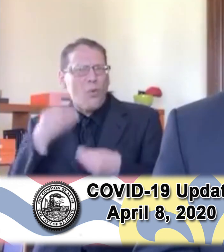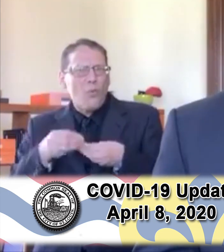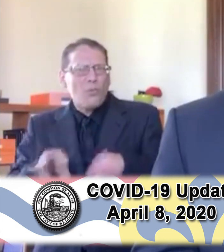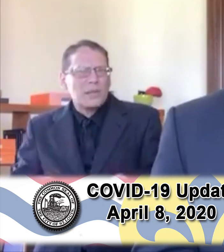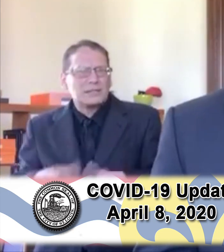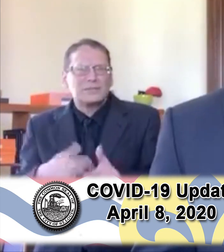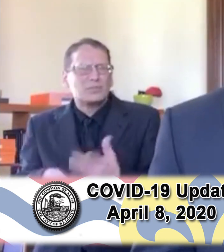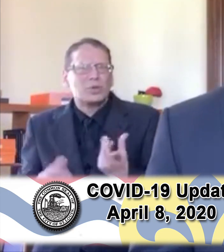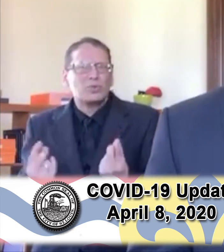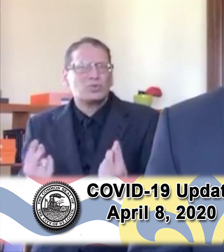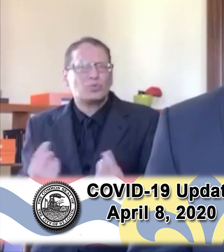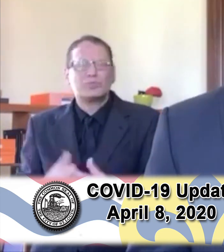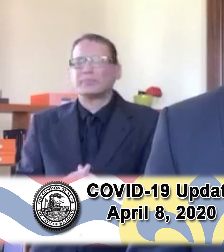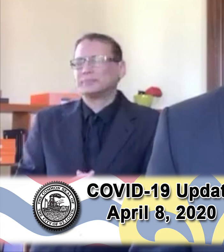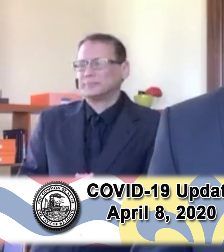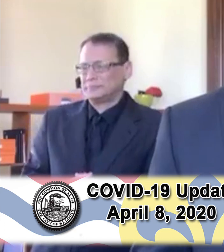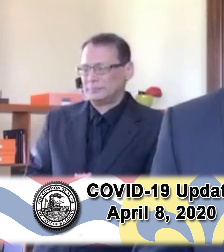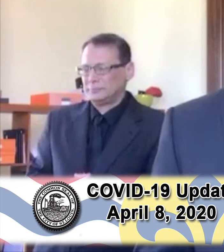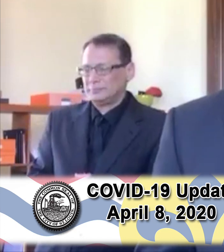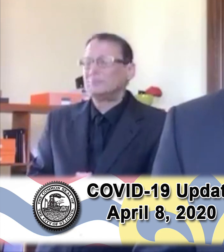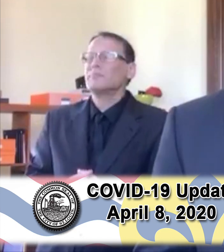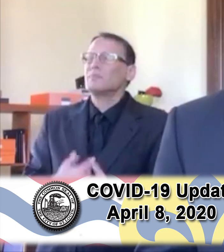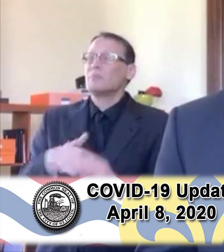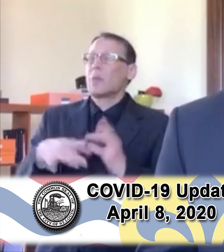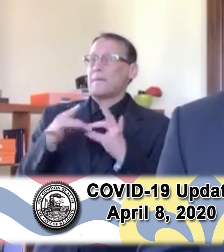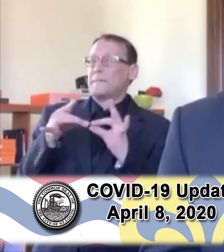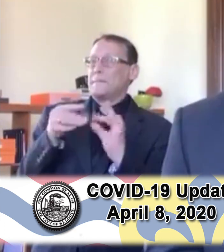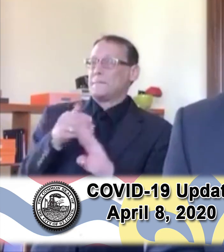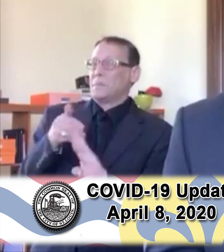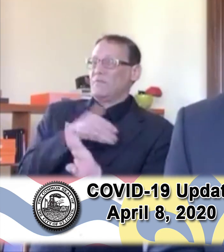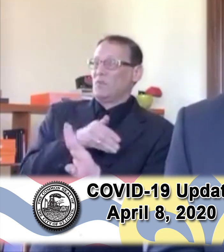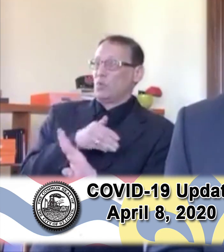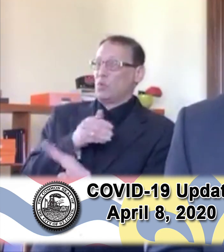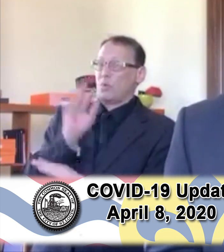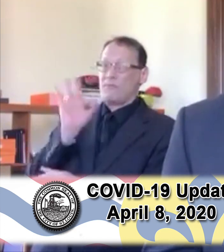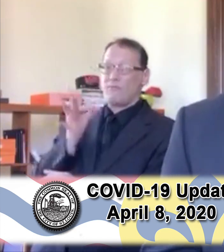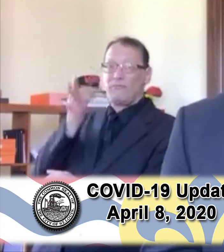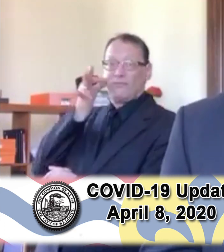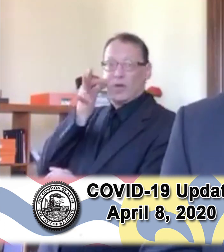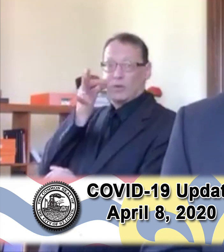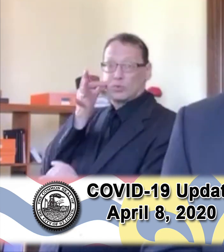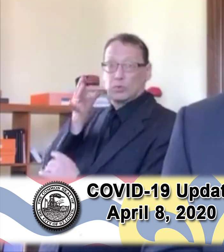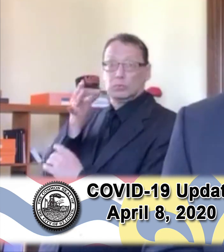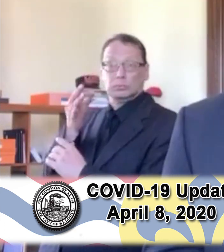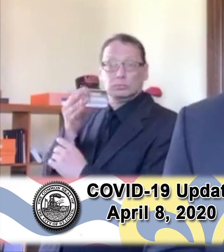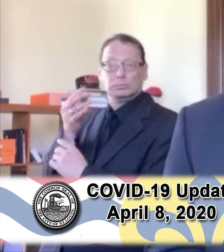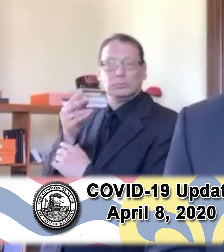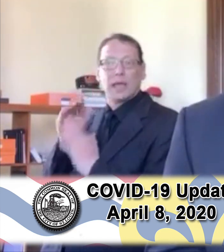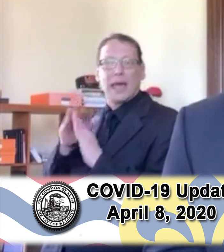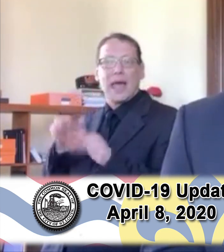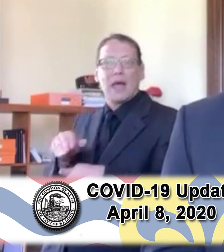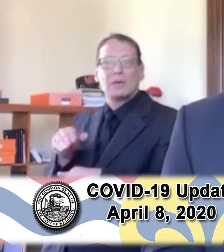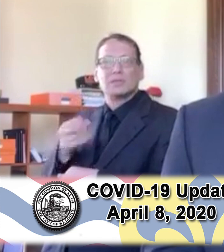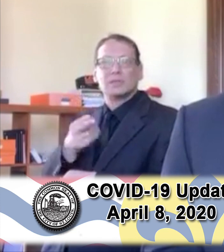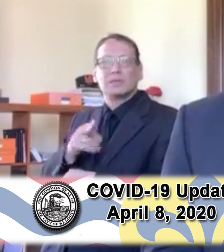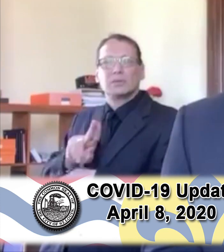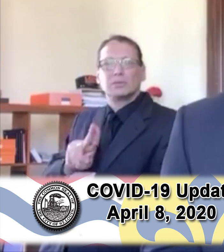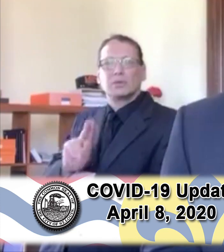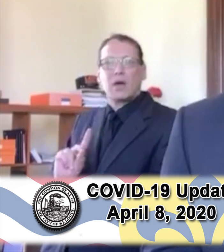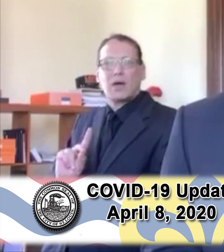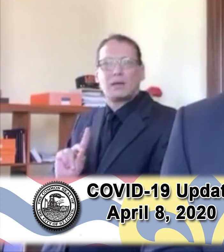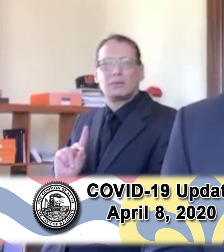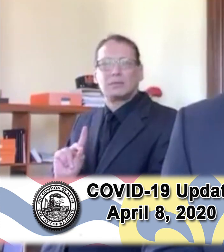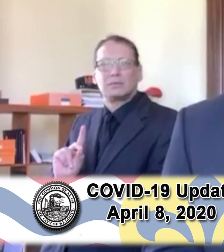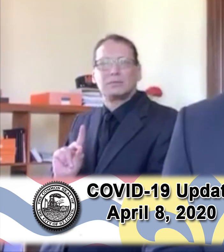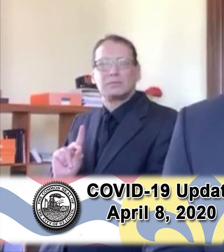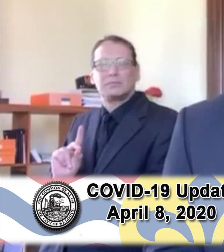pandemic? That's an excellent question. So as I mentioned before, the federal government, particularly the Housing and Urban Development Department,